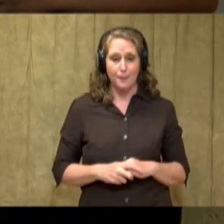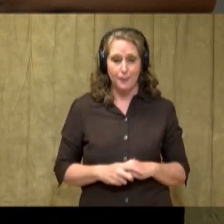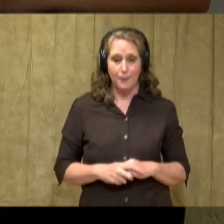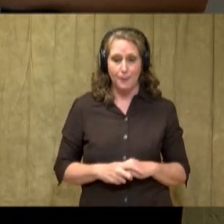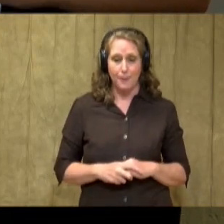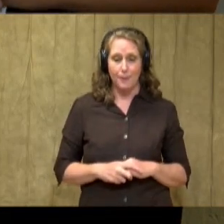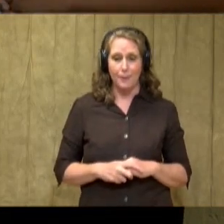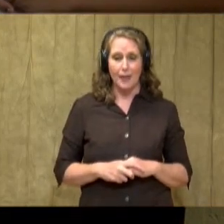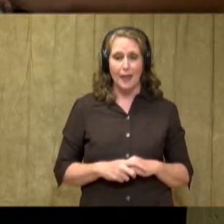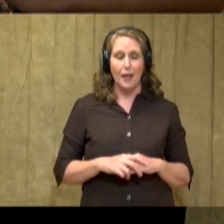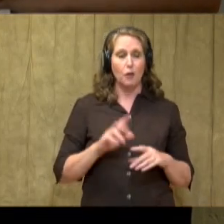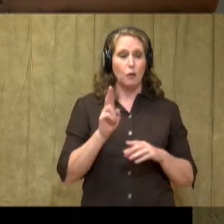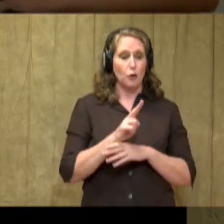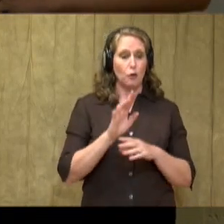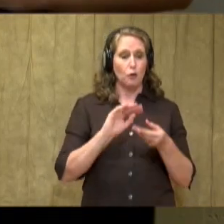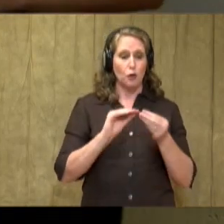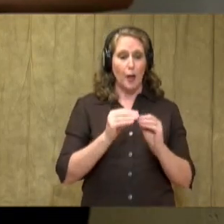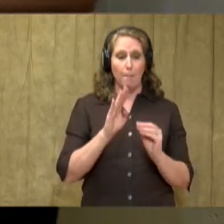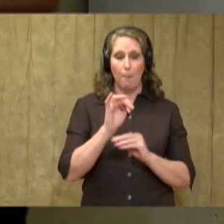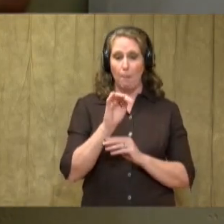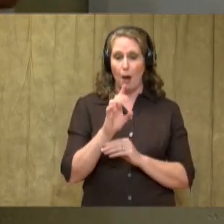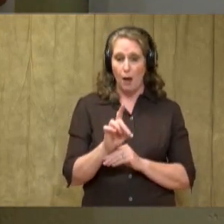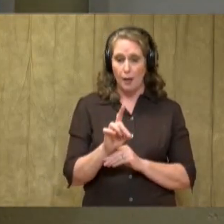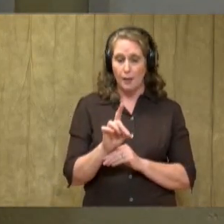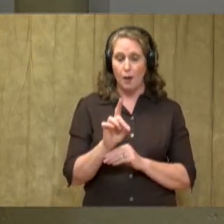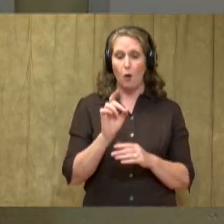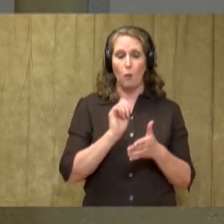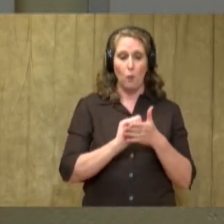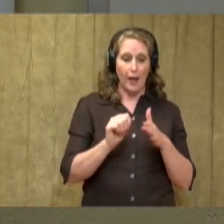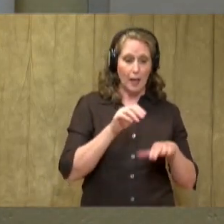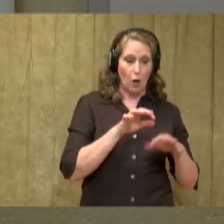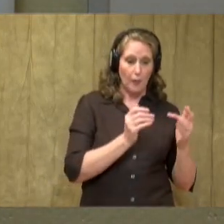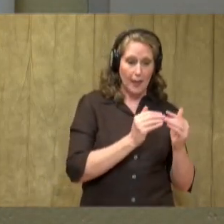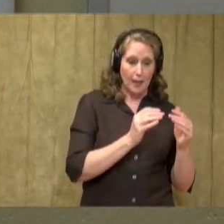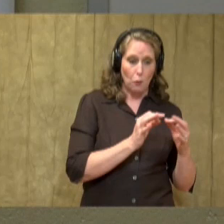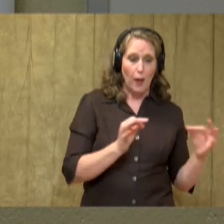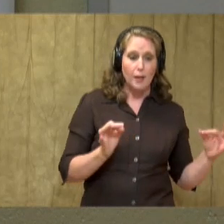You can fill in your number bond and fill in the equation.